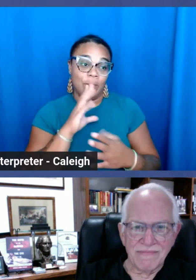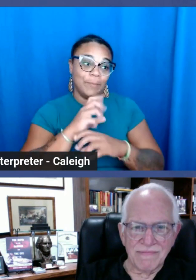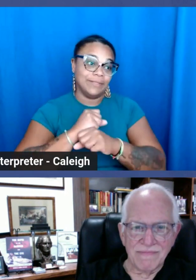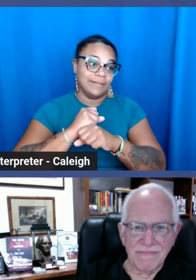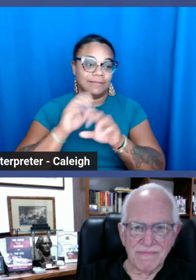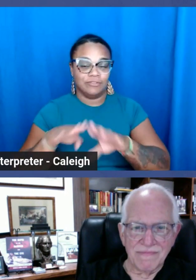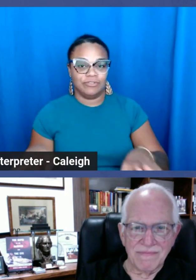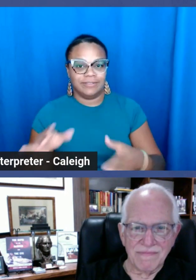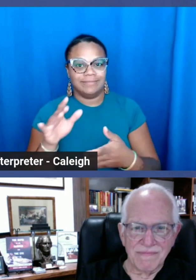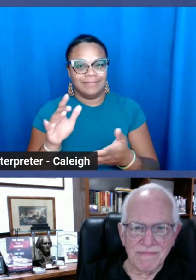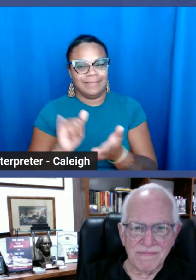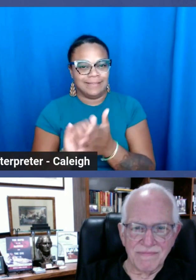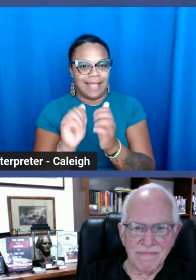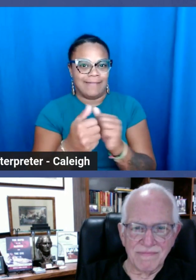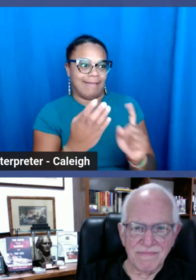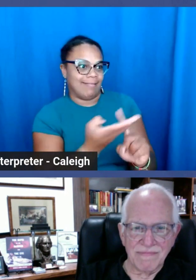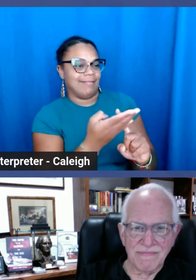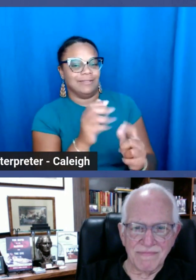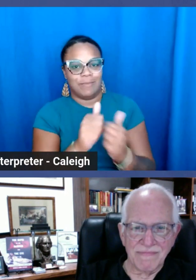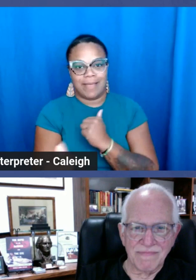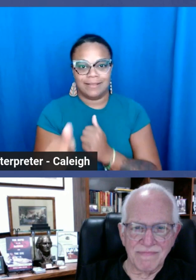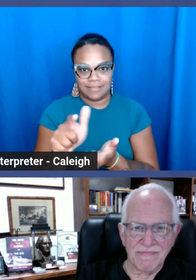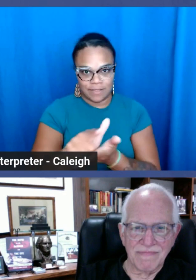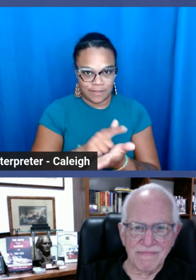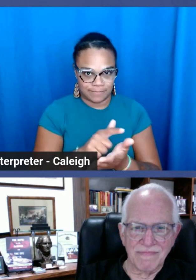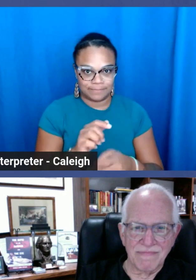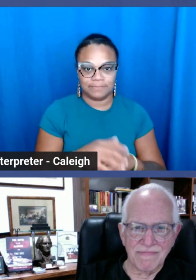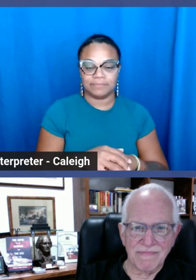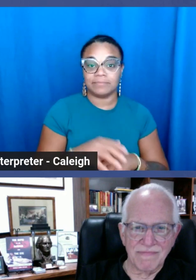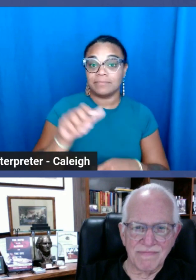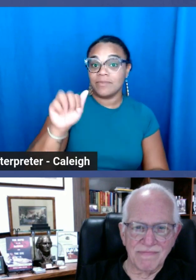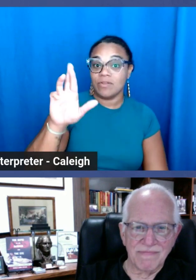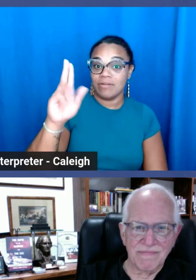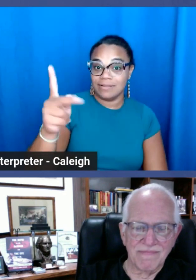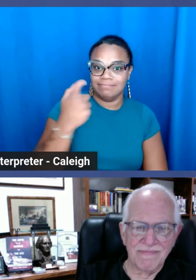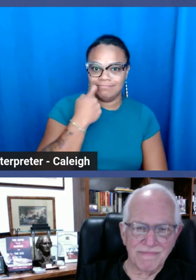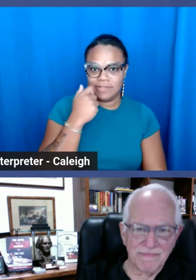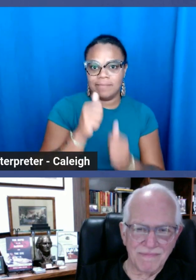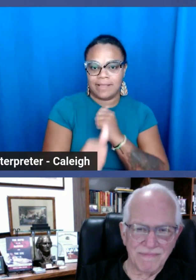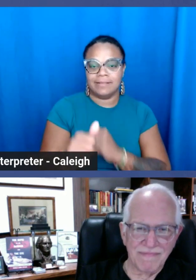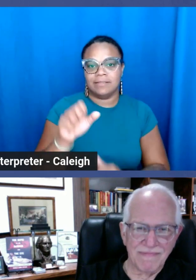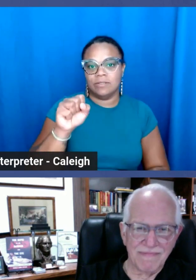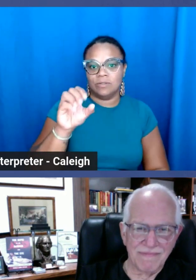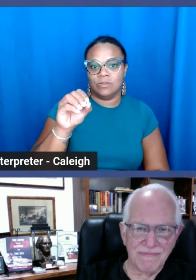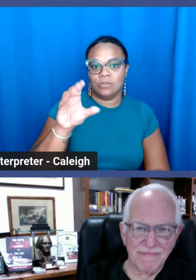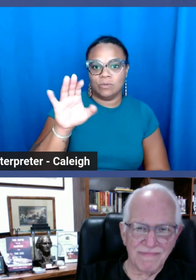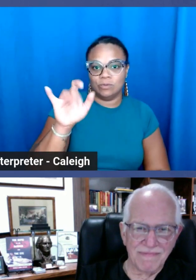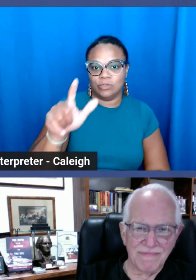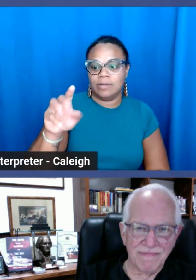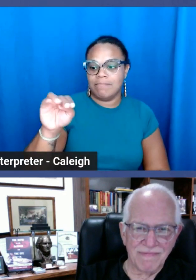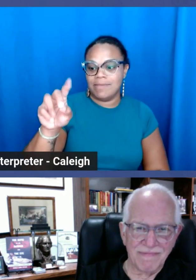Arkansas recently passed the Social Media Safety Act.